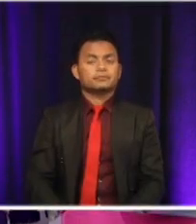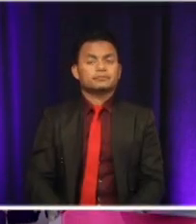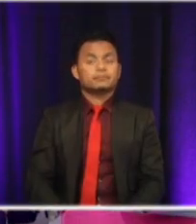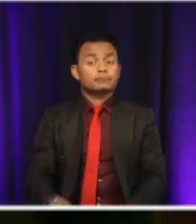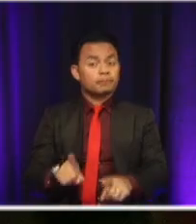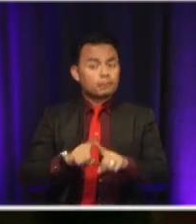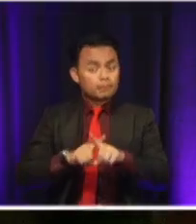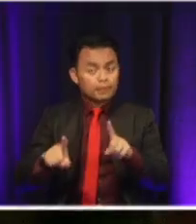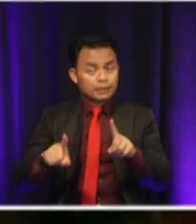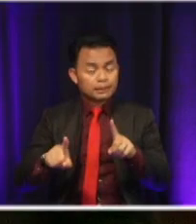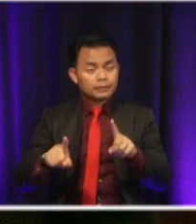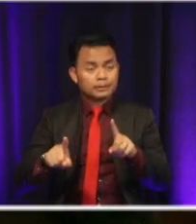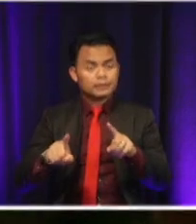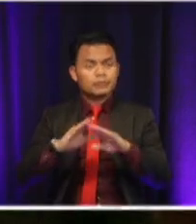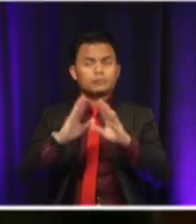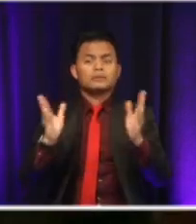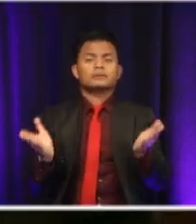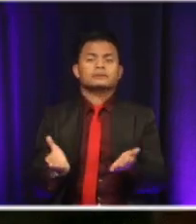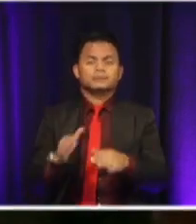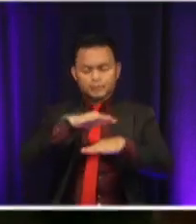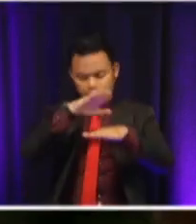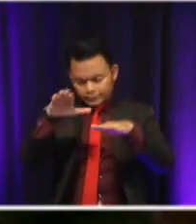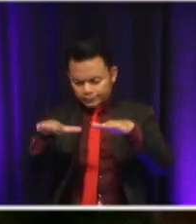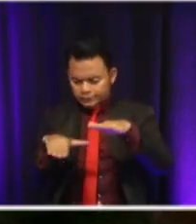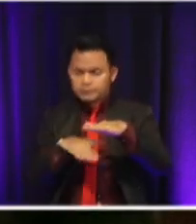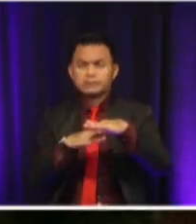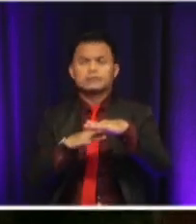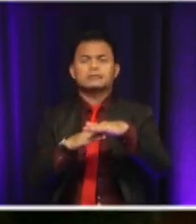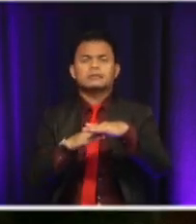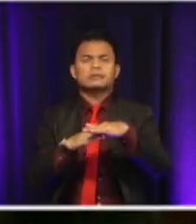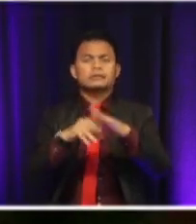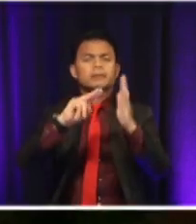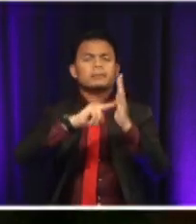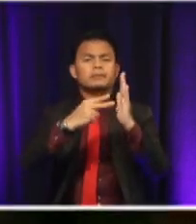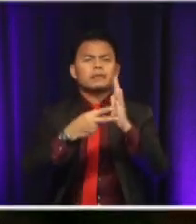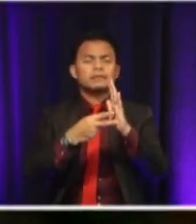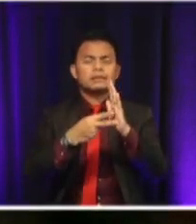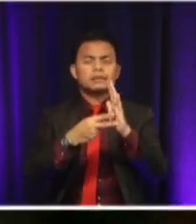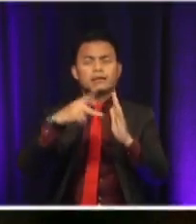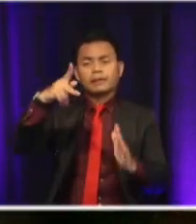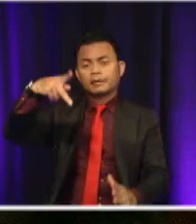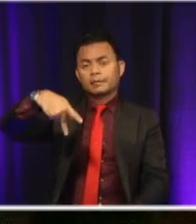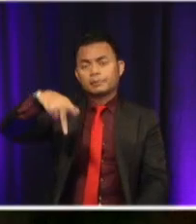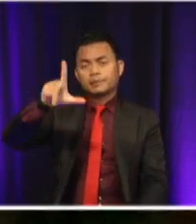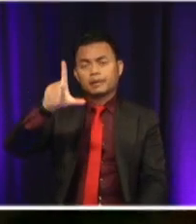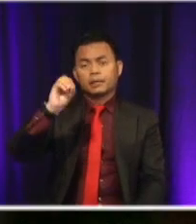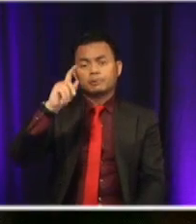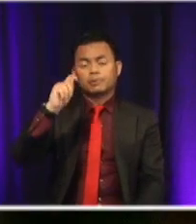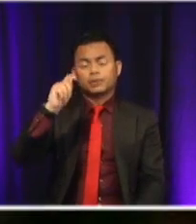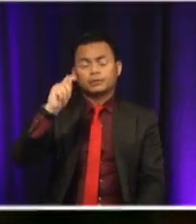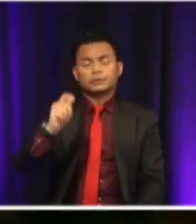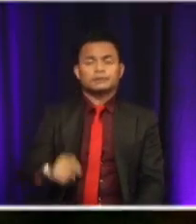happened. There's always an underlying meaning to plot, to character interaction. So that's AO1